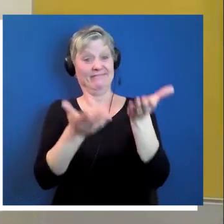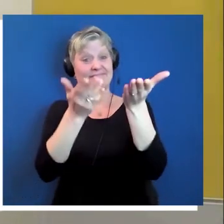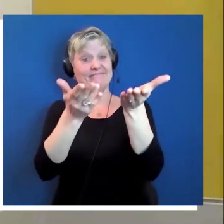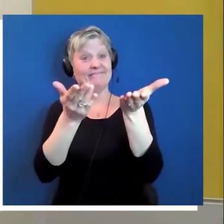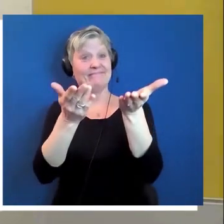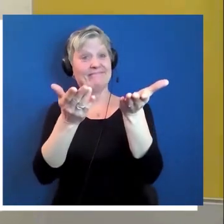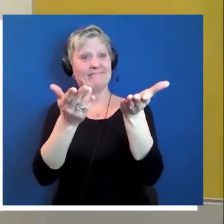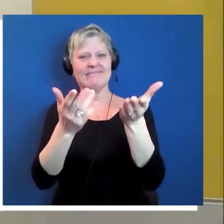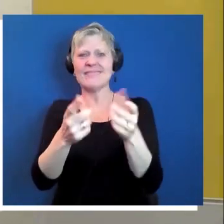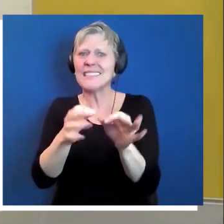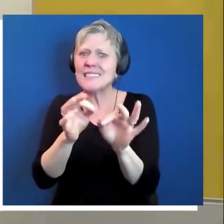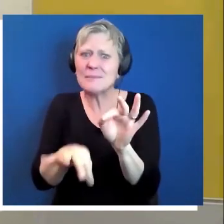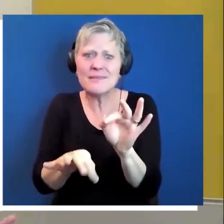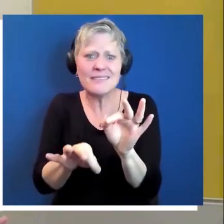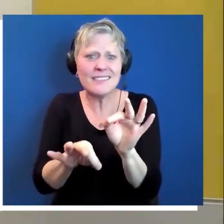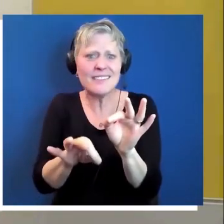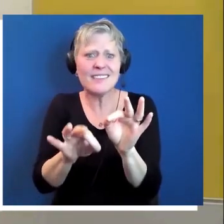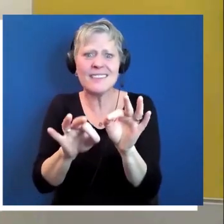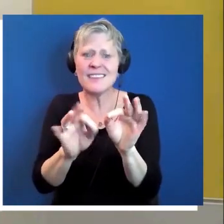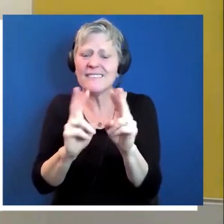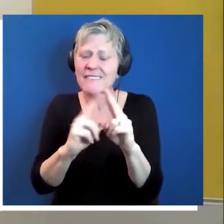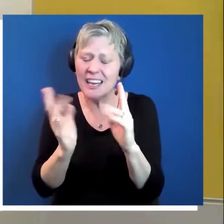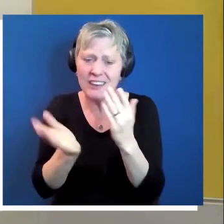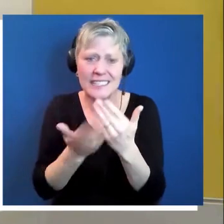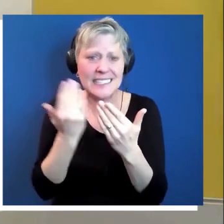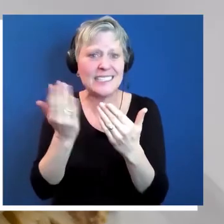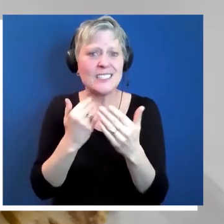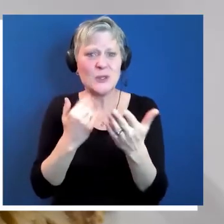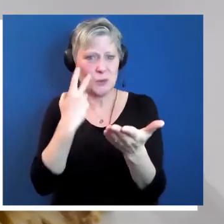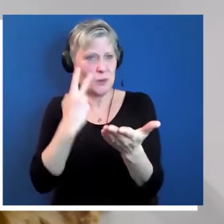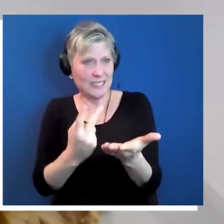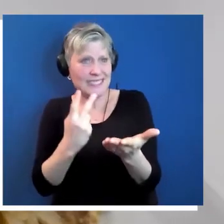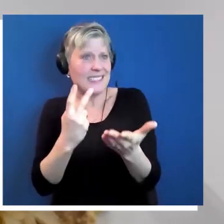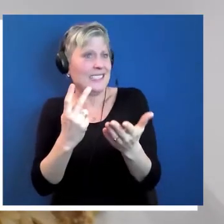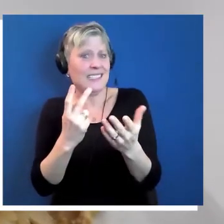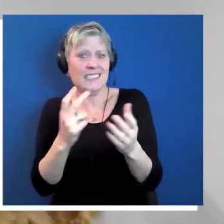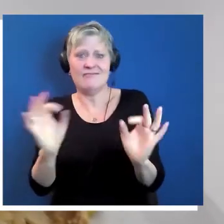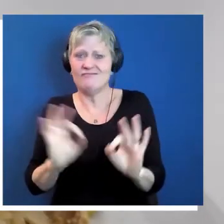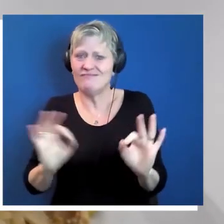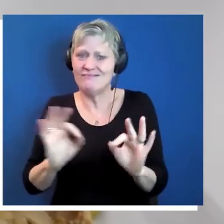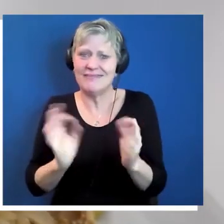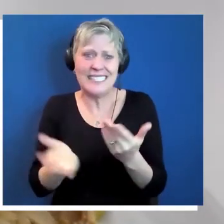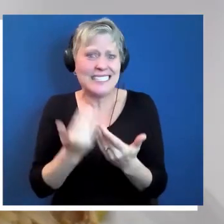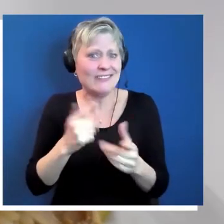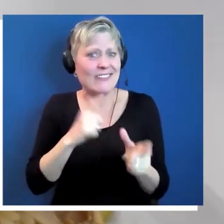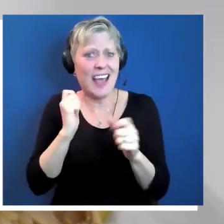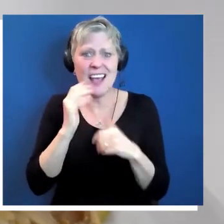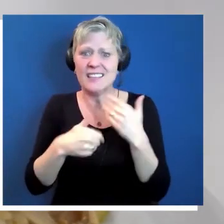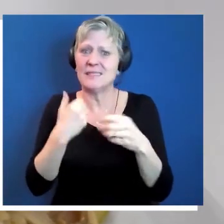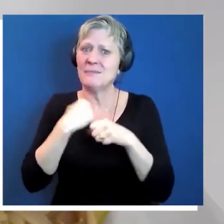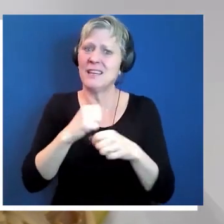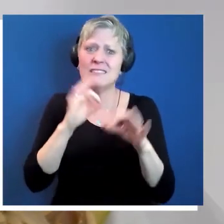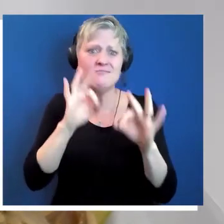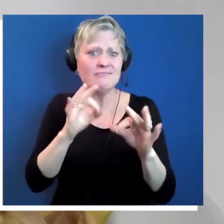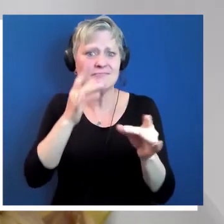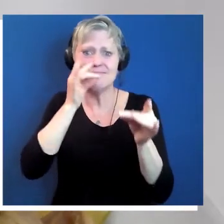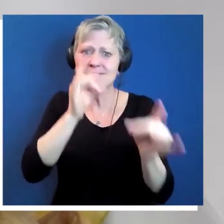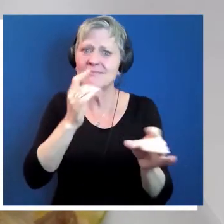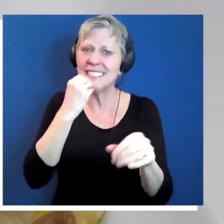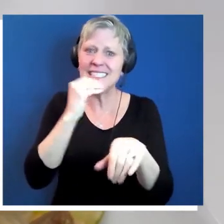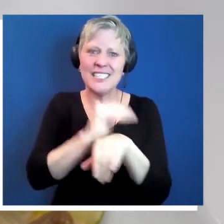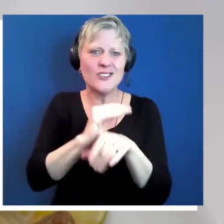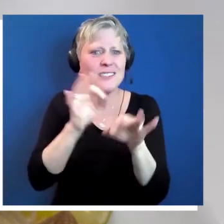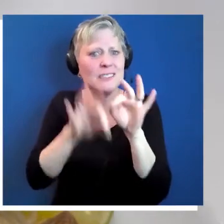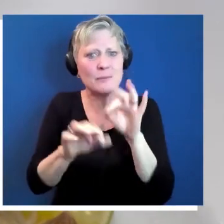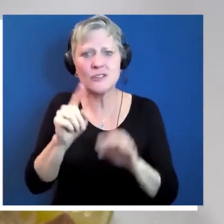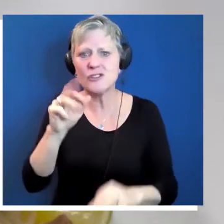And again, really simple, really easy. As you can see, it didn't take me that long to produce a great dinner. This is, again, it's